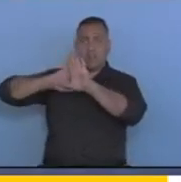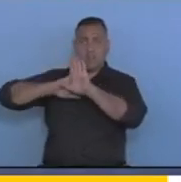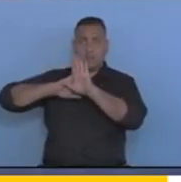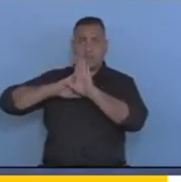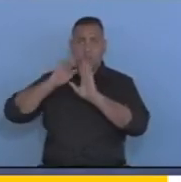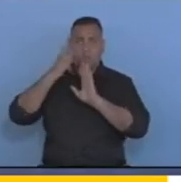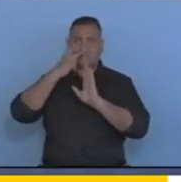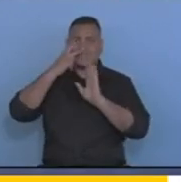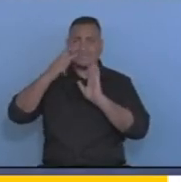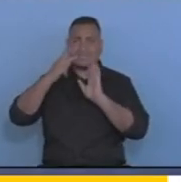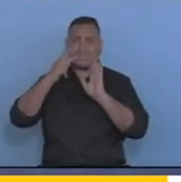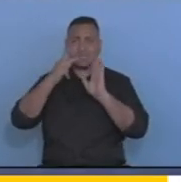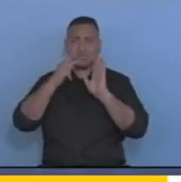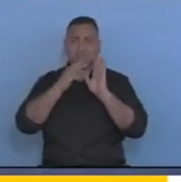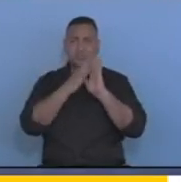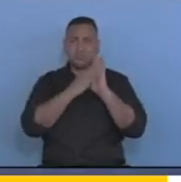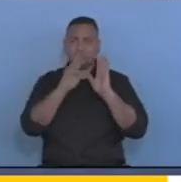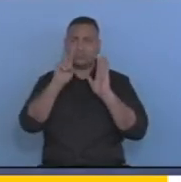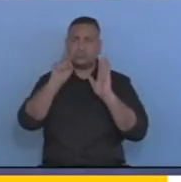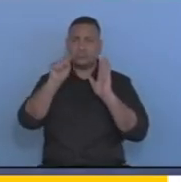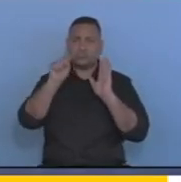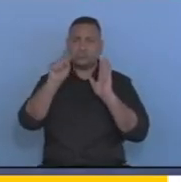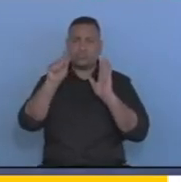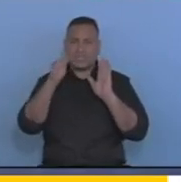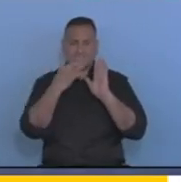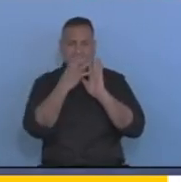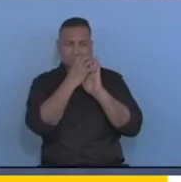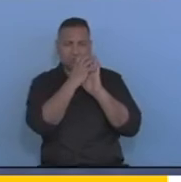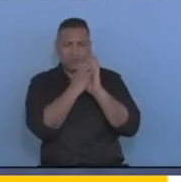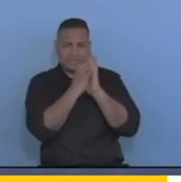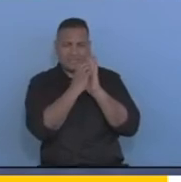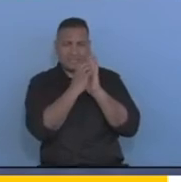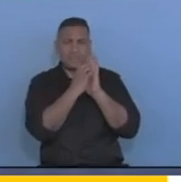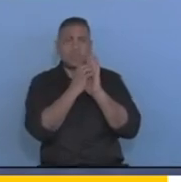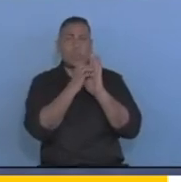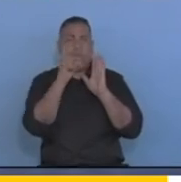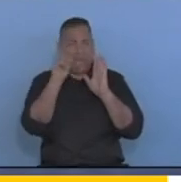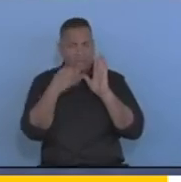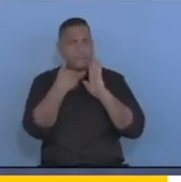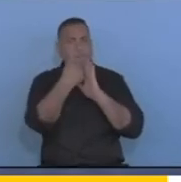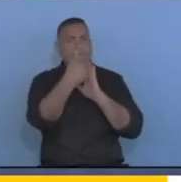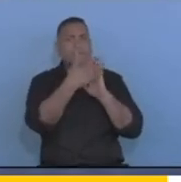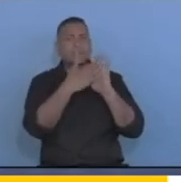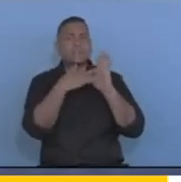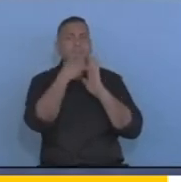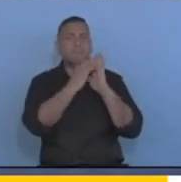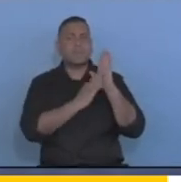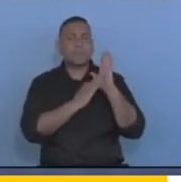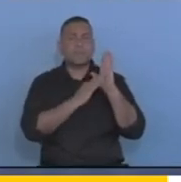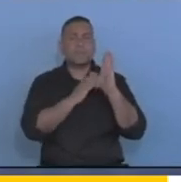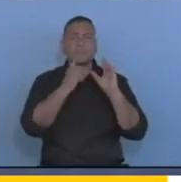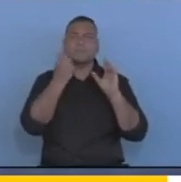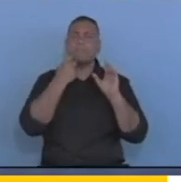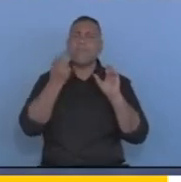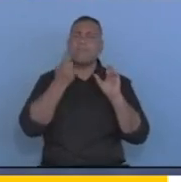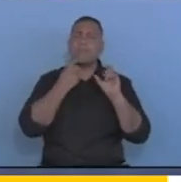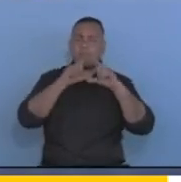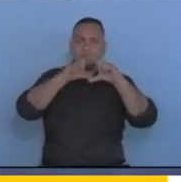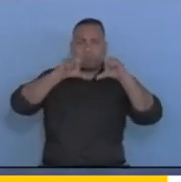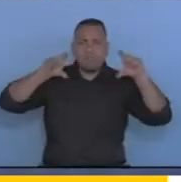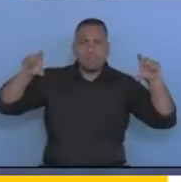know, it's going to tend to, what does weather do? Yeah. Rust. So, even with the metal stack, sorry, structures. Structures. You need